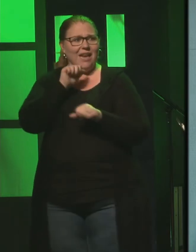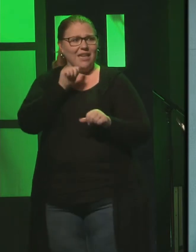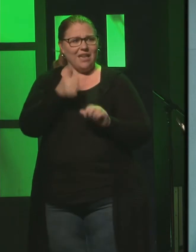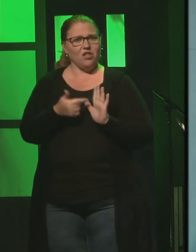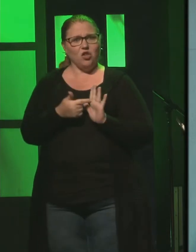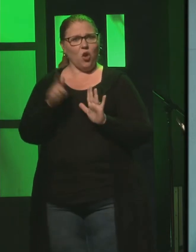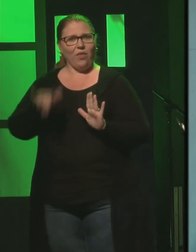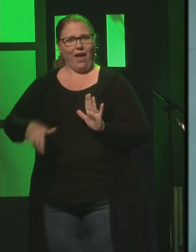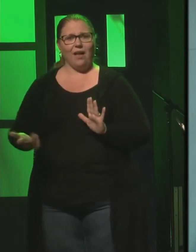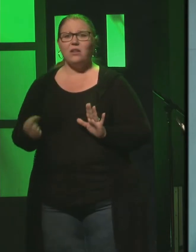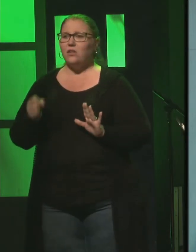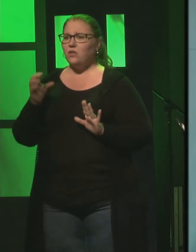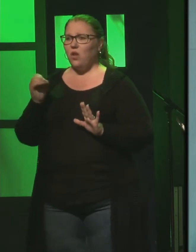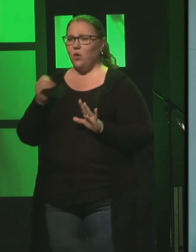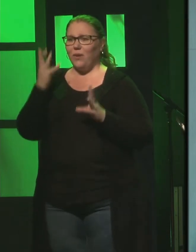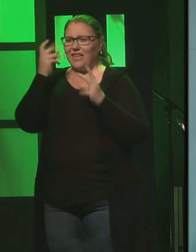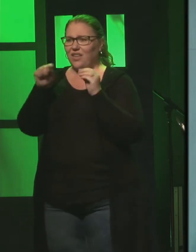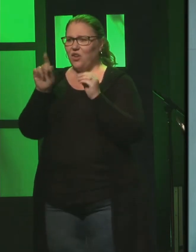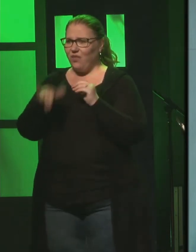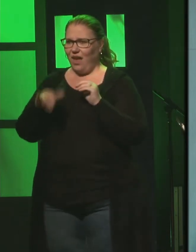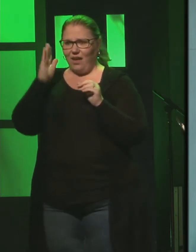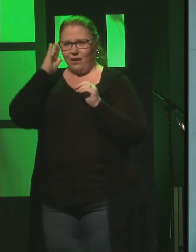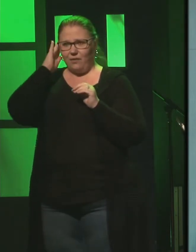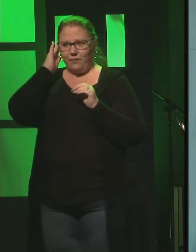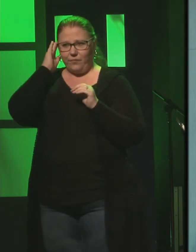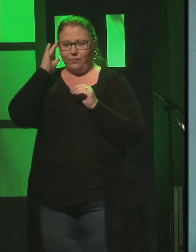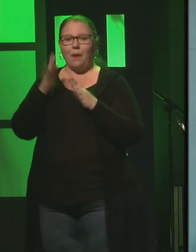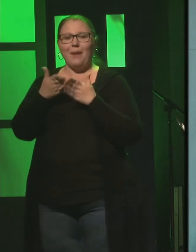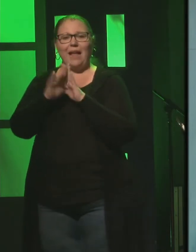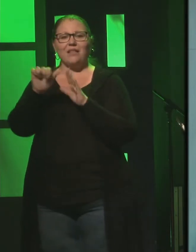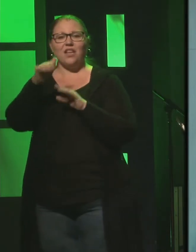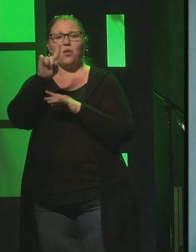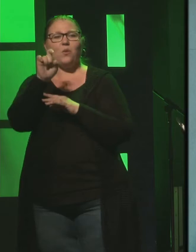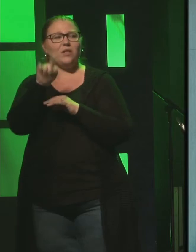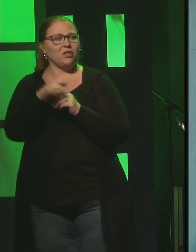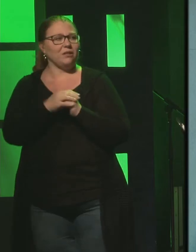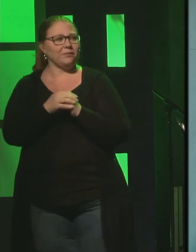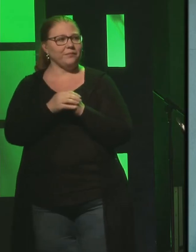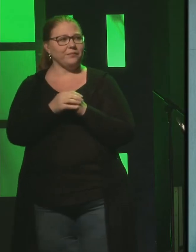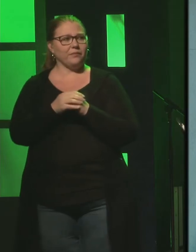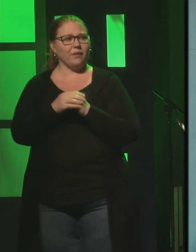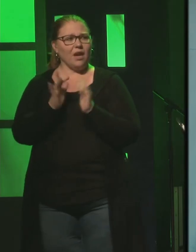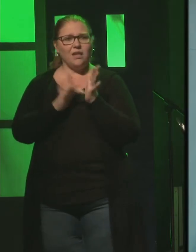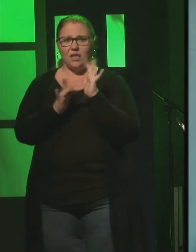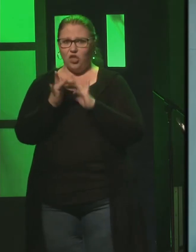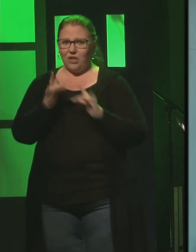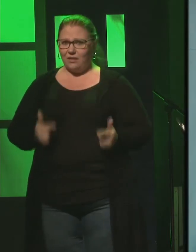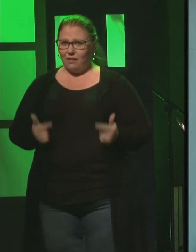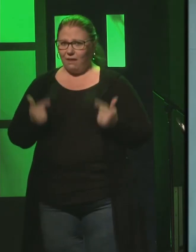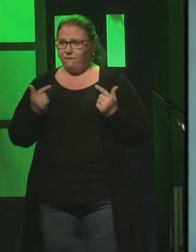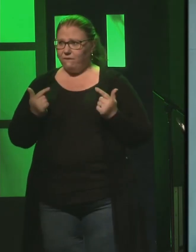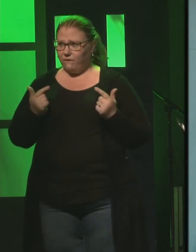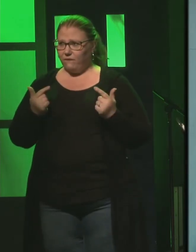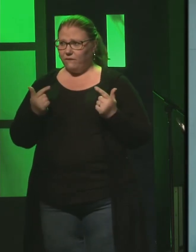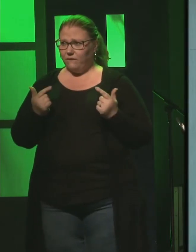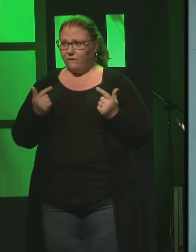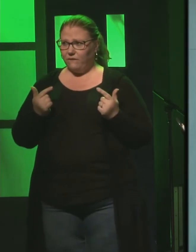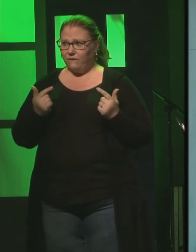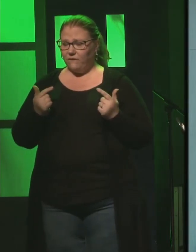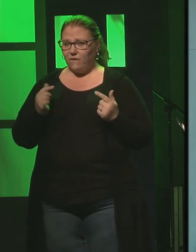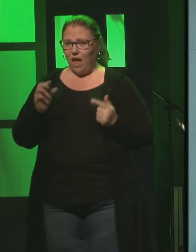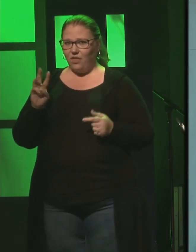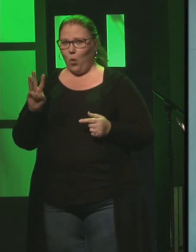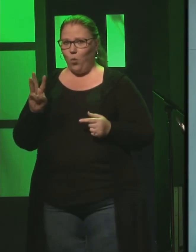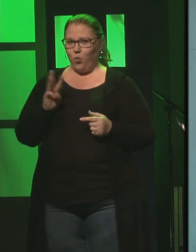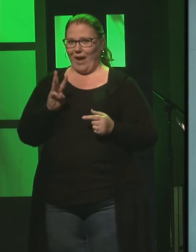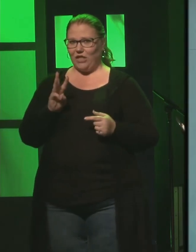up to that. So as we consider that, let me ask you another question, right? Did Jesus live the Western